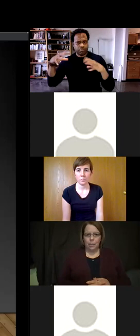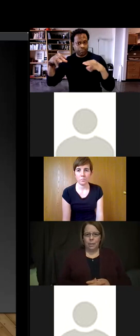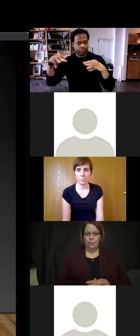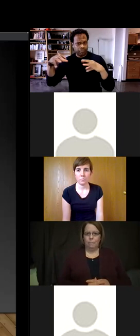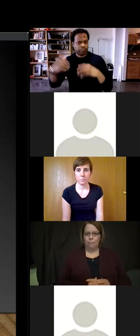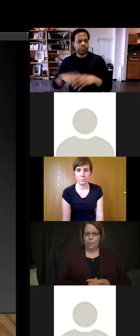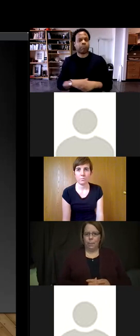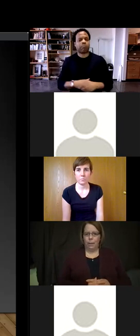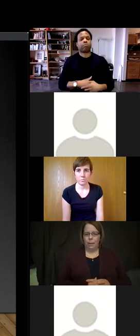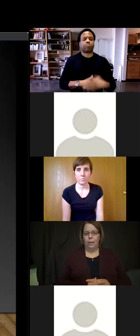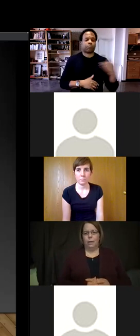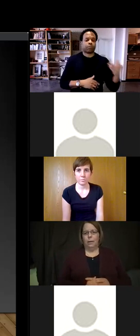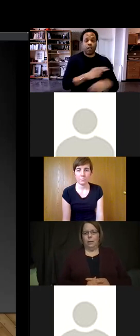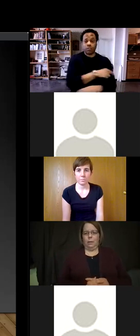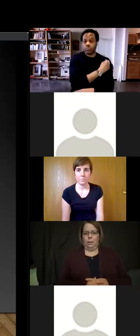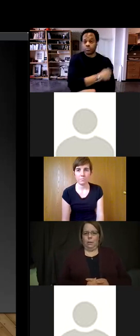laggy.